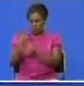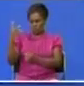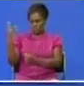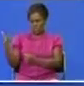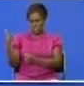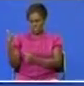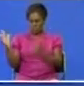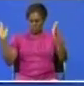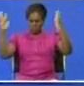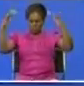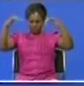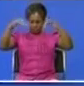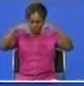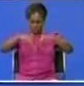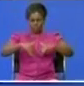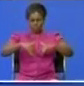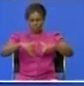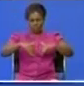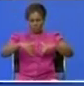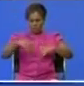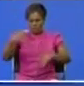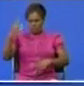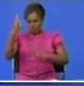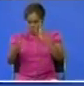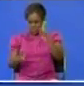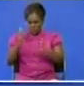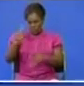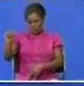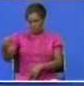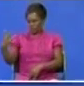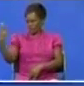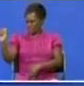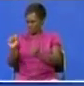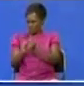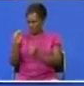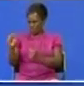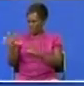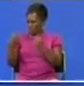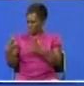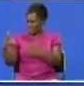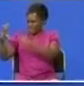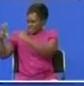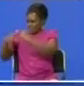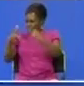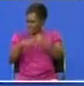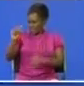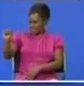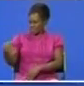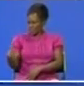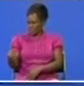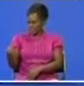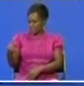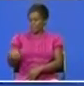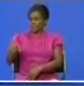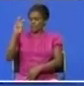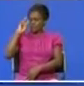our conferencing arrivals were 44,000. In 2015, there were 77,000. So you could